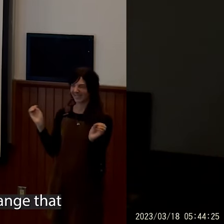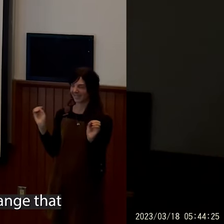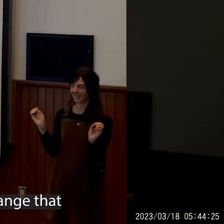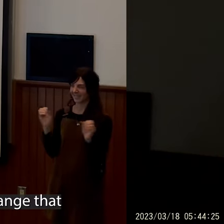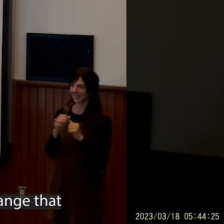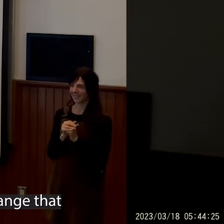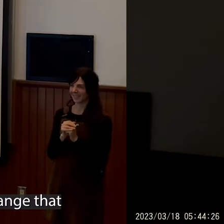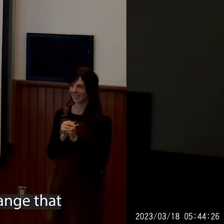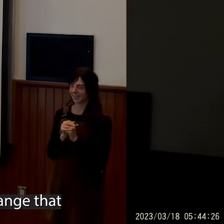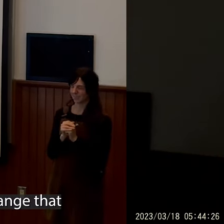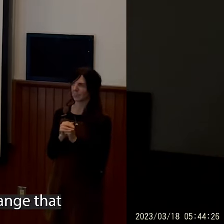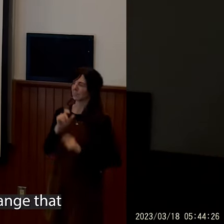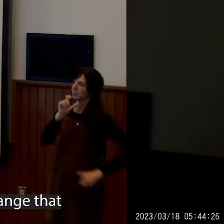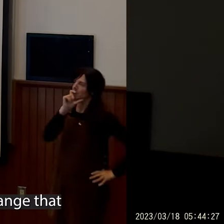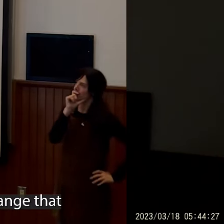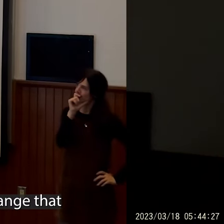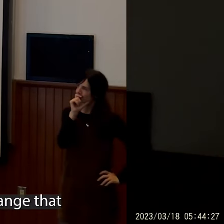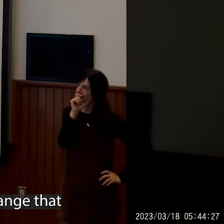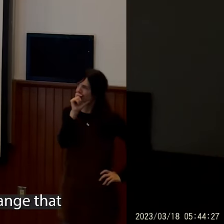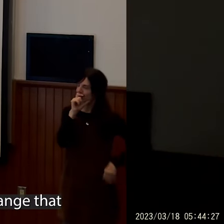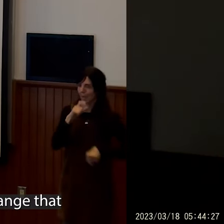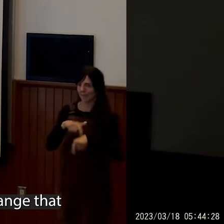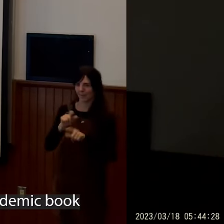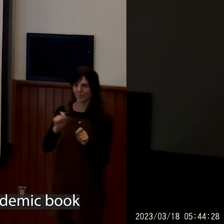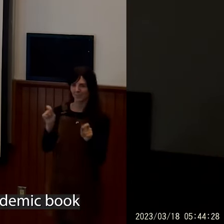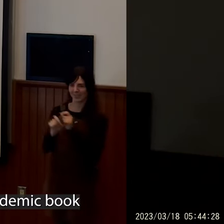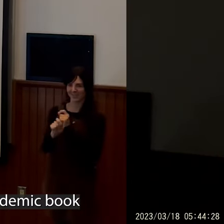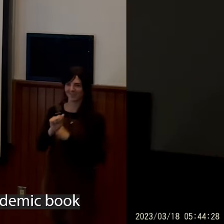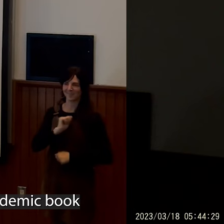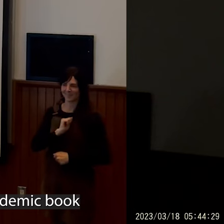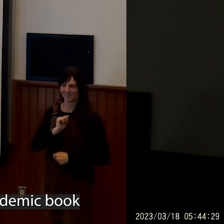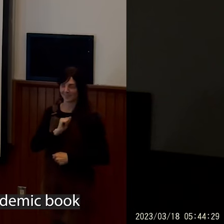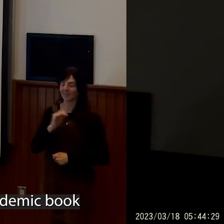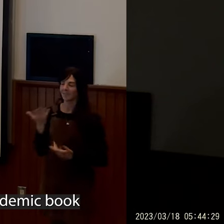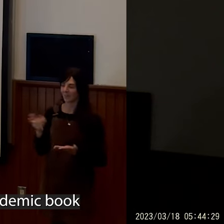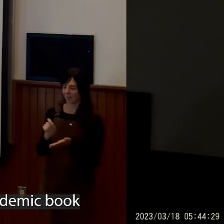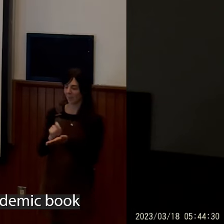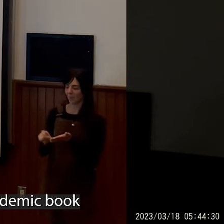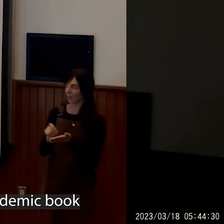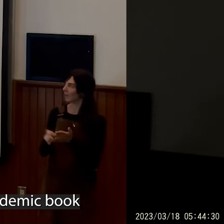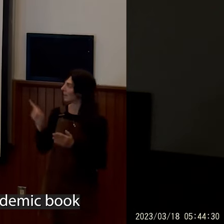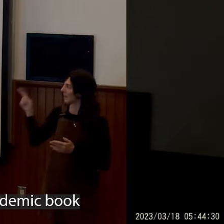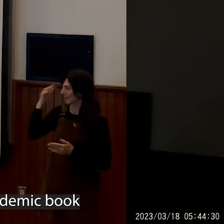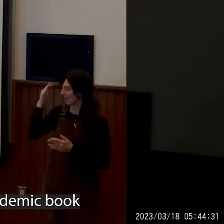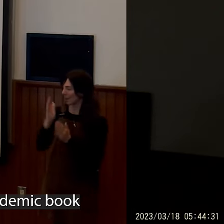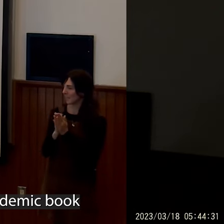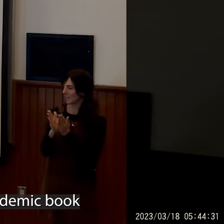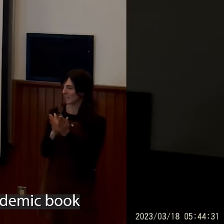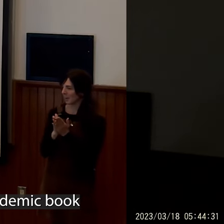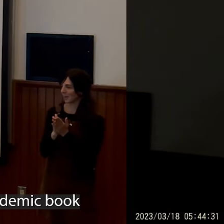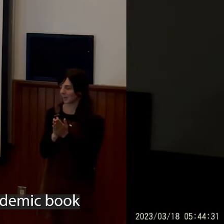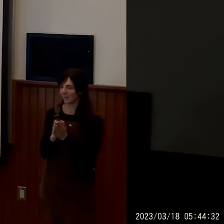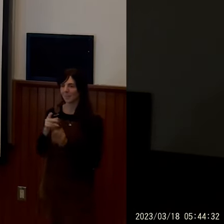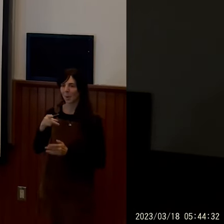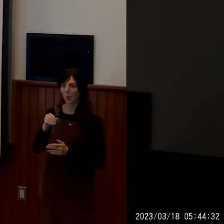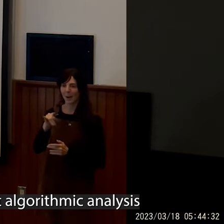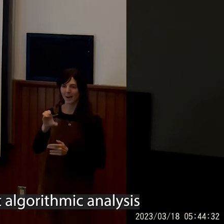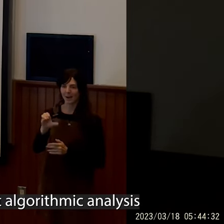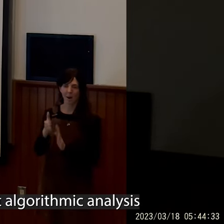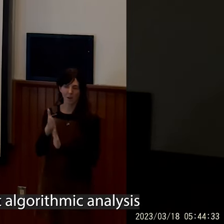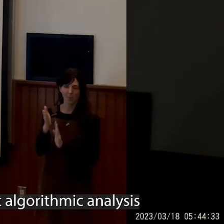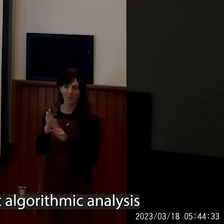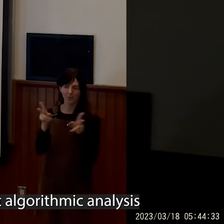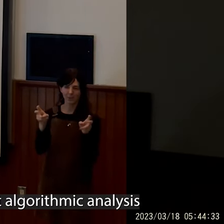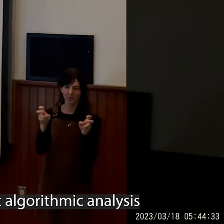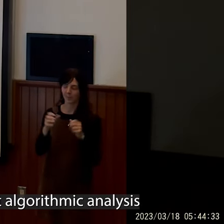And I thought maybe I could try to change that. So I wrote this book, a theory book, an academic book. I think the